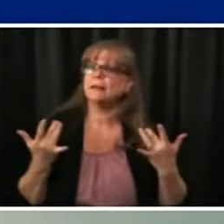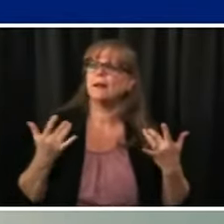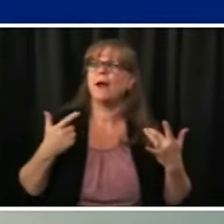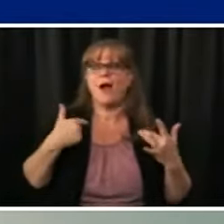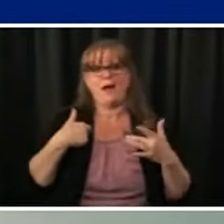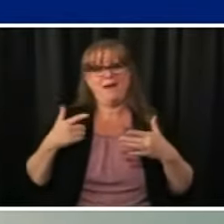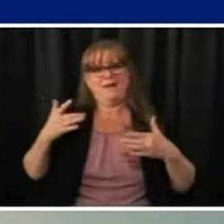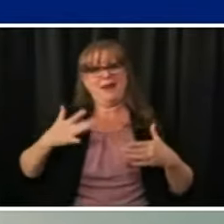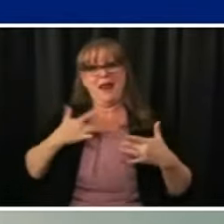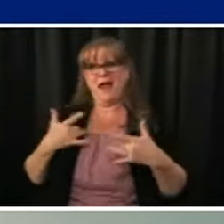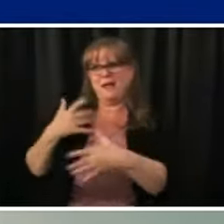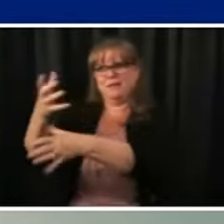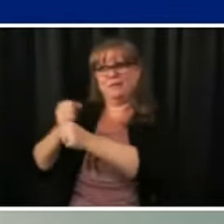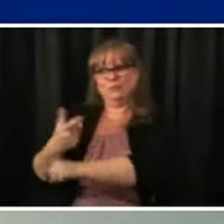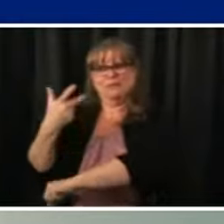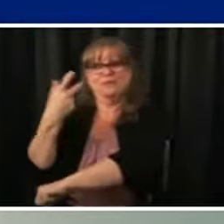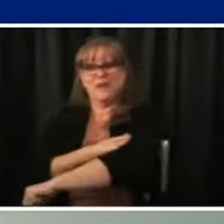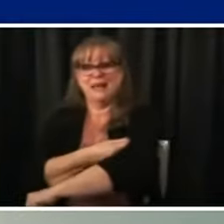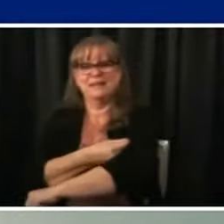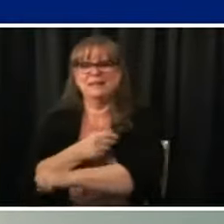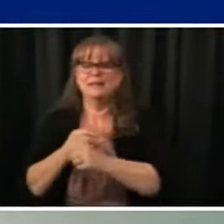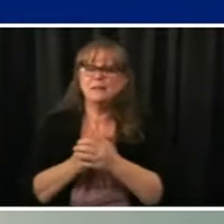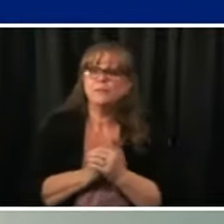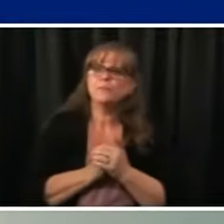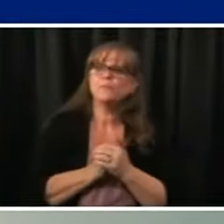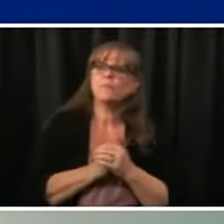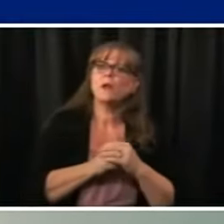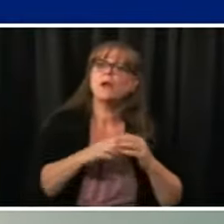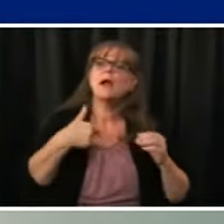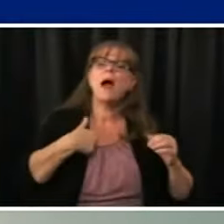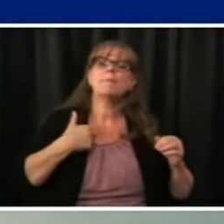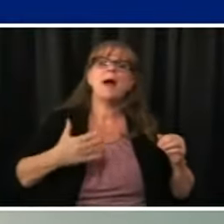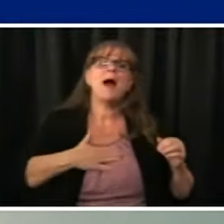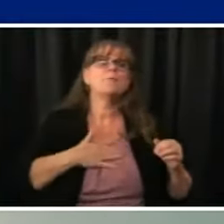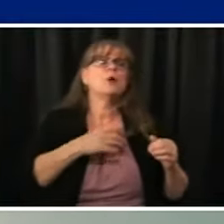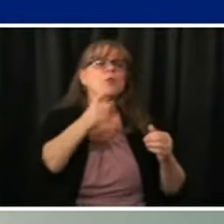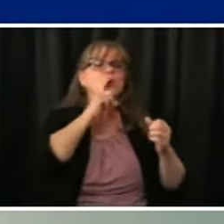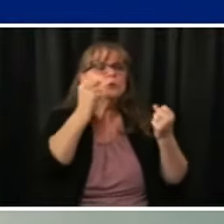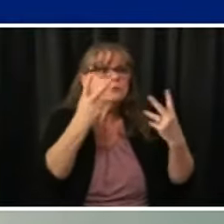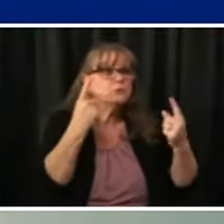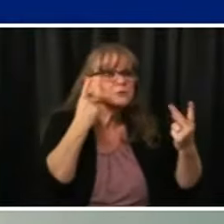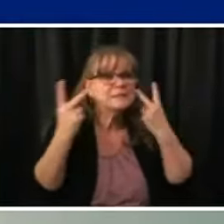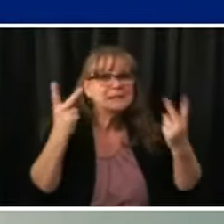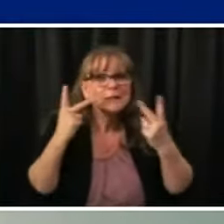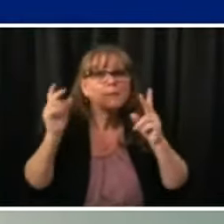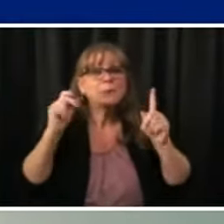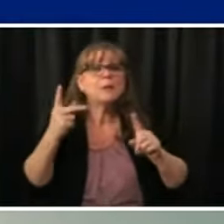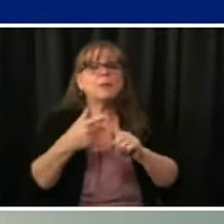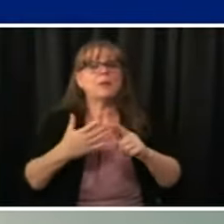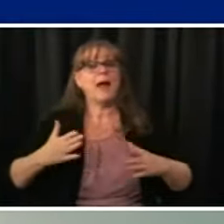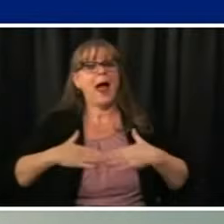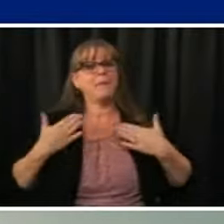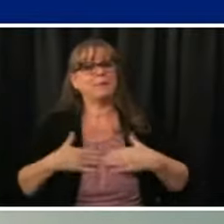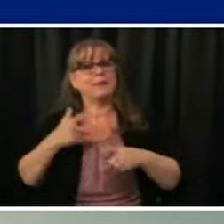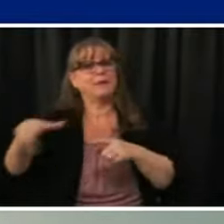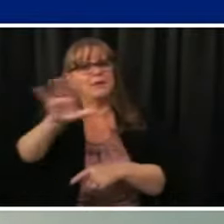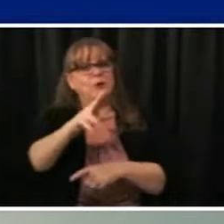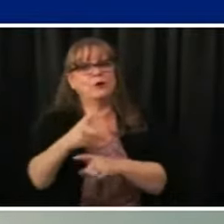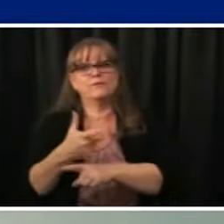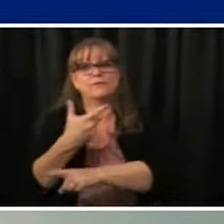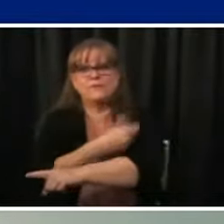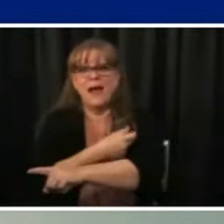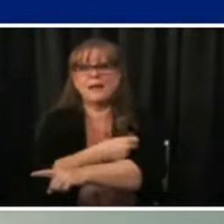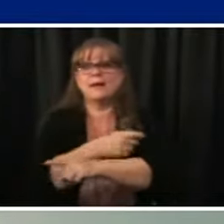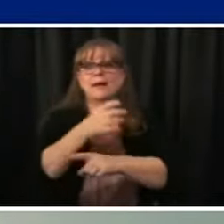it. And very happy there's so many people that enjoyed and they come and get it, but it's a lot